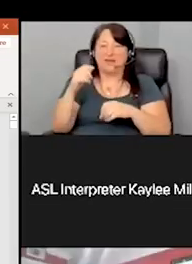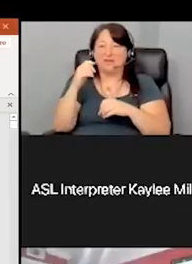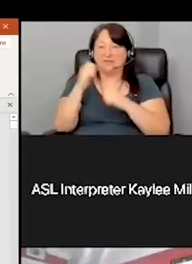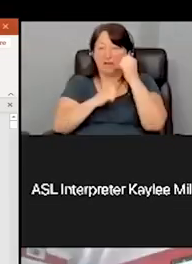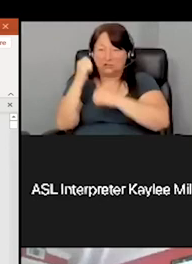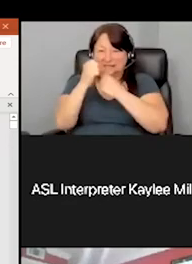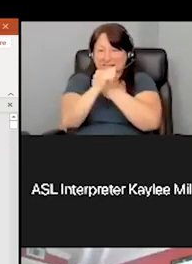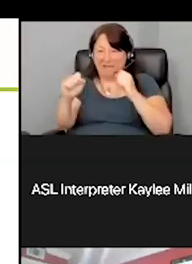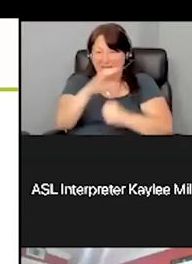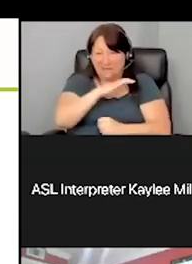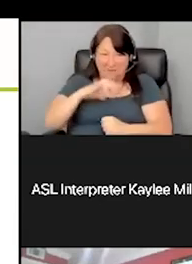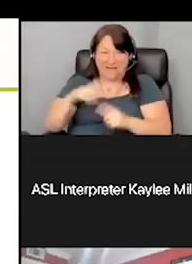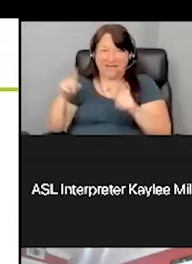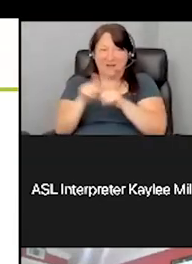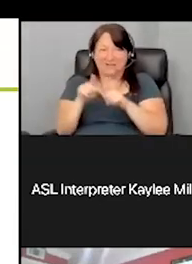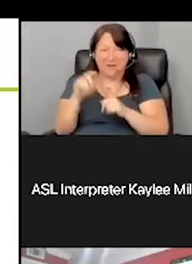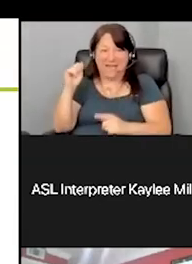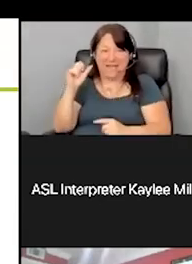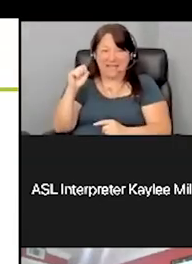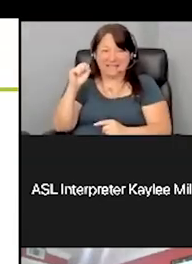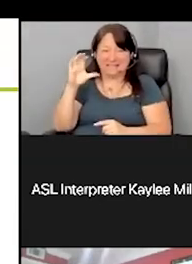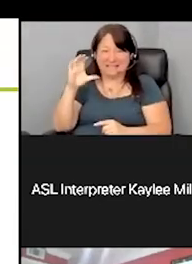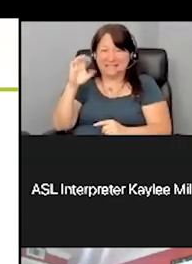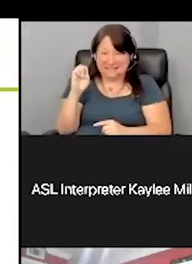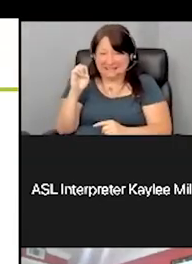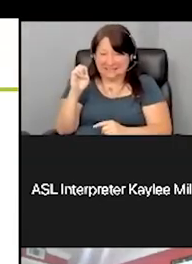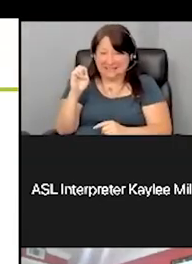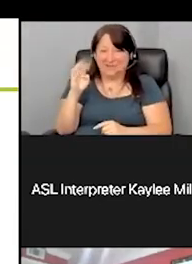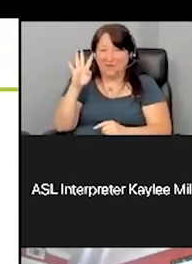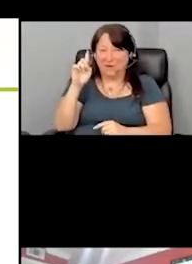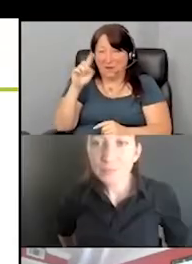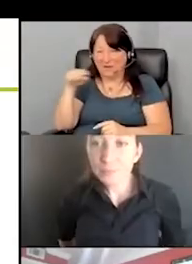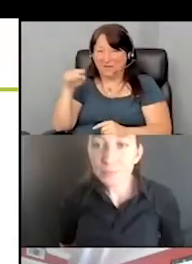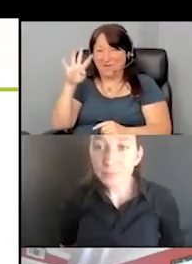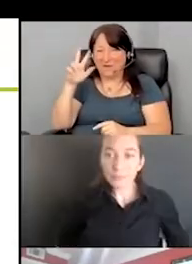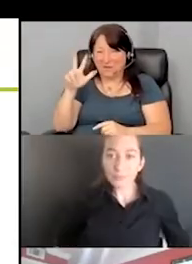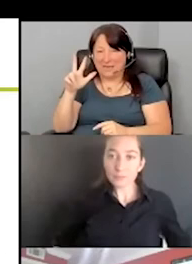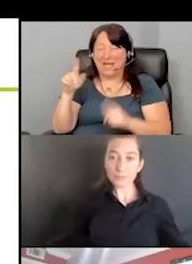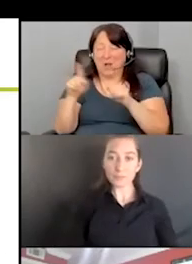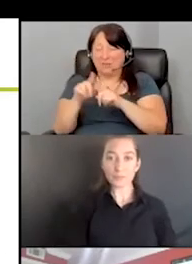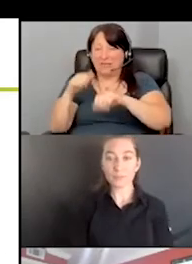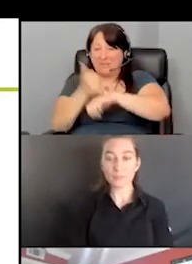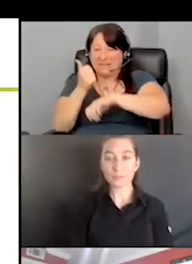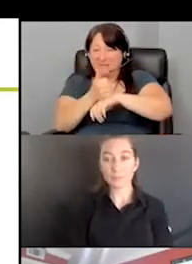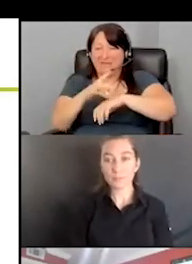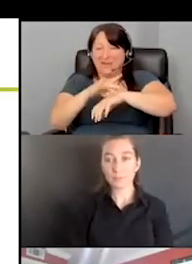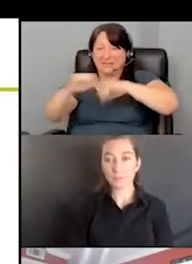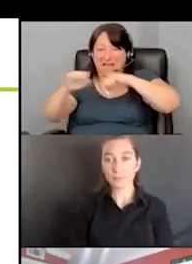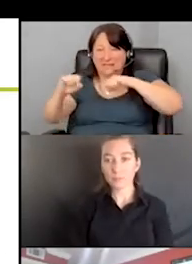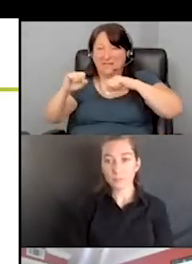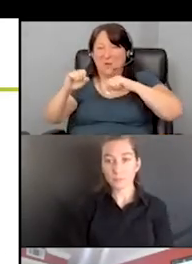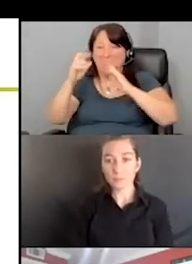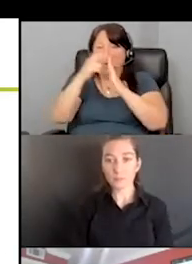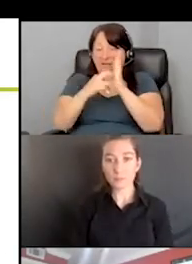member of ASCE 41-23. He is also assisting multiple cities in the implementation of their seismic ordinance programs,